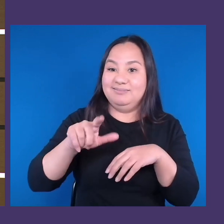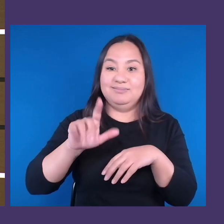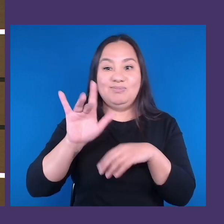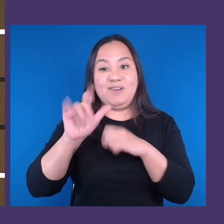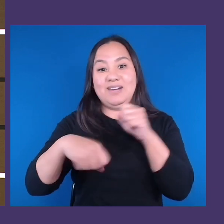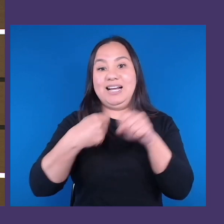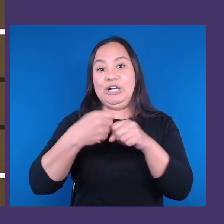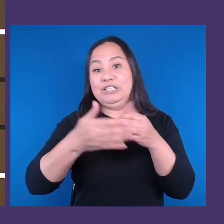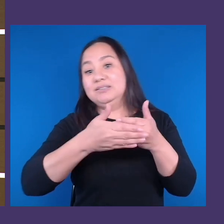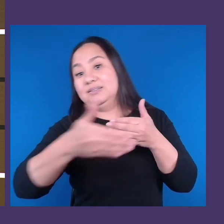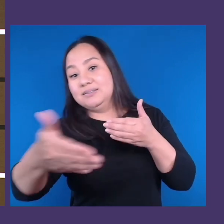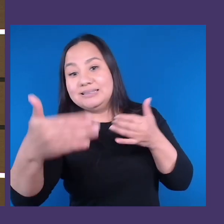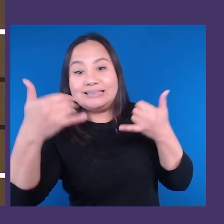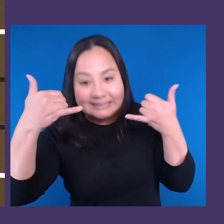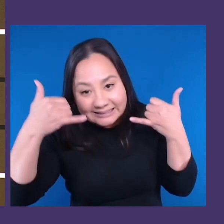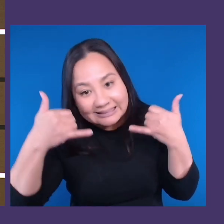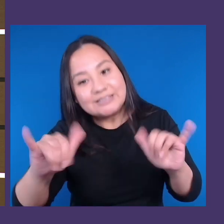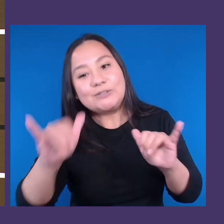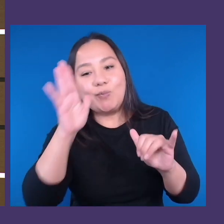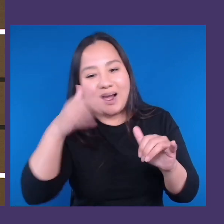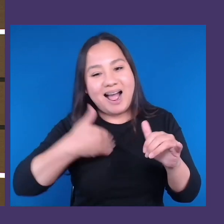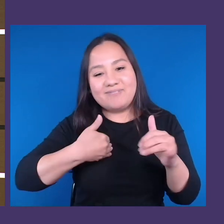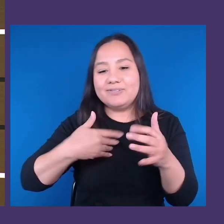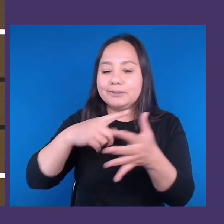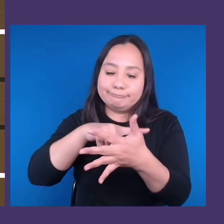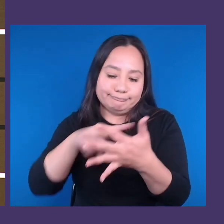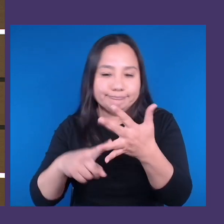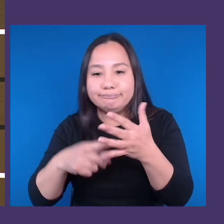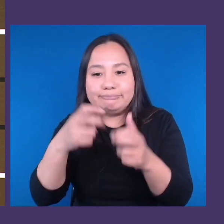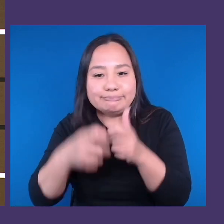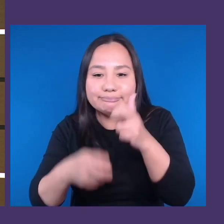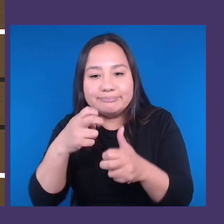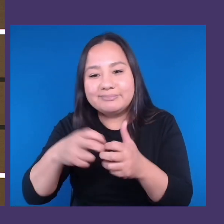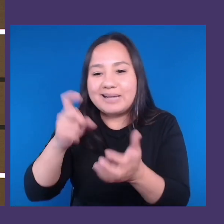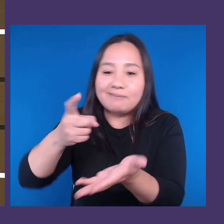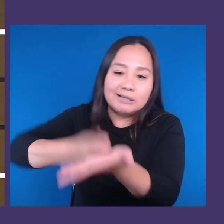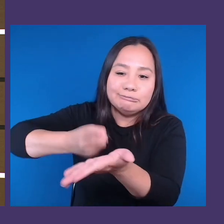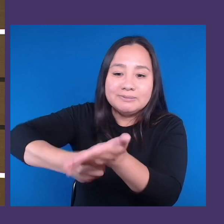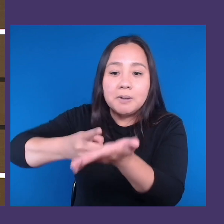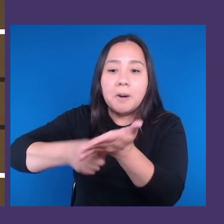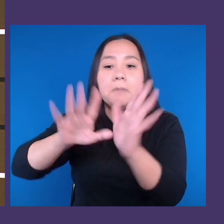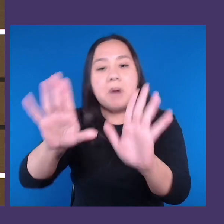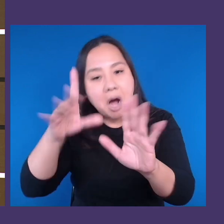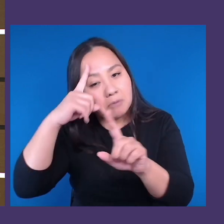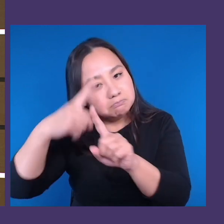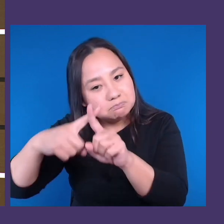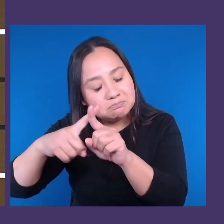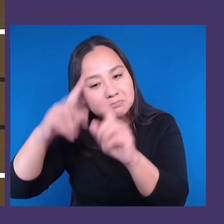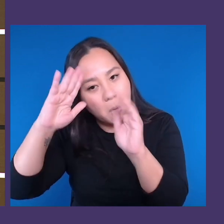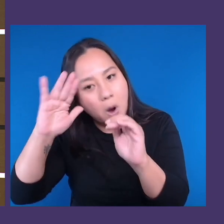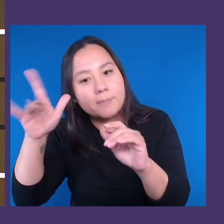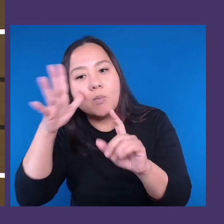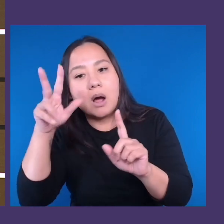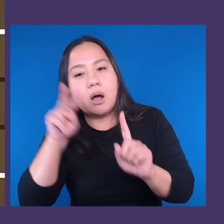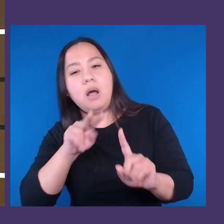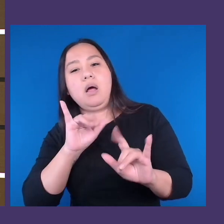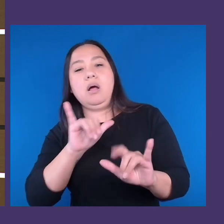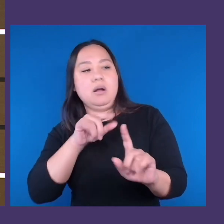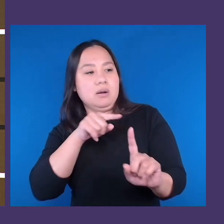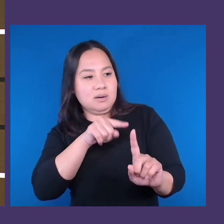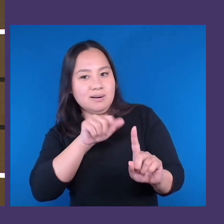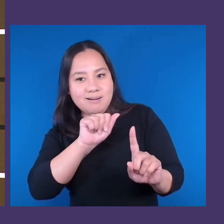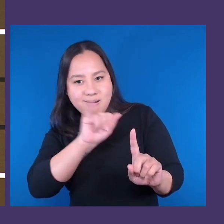problems to talk about. But let's hope that they'll look at the kinds of AI advances that we now